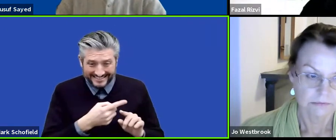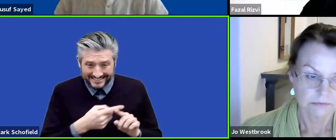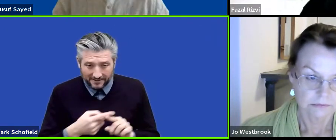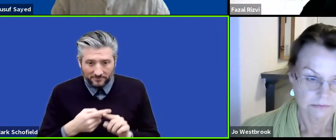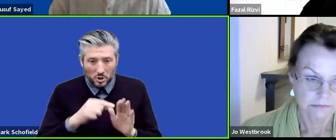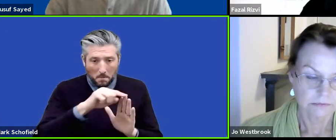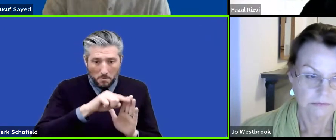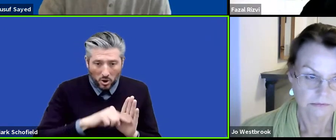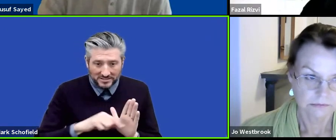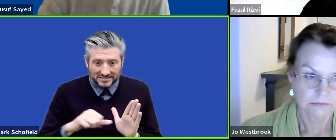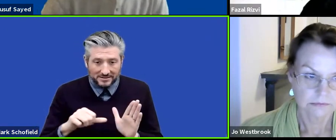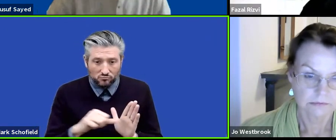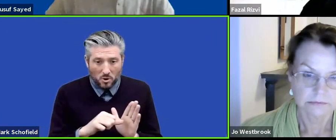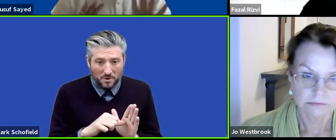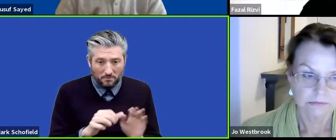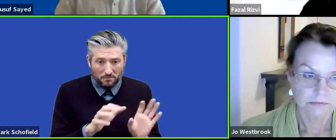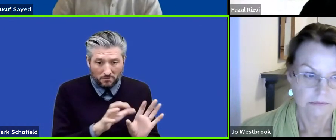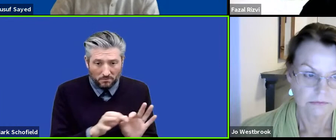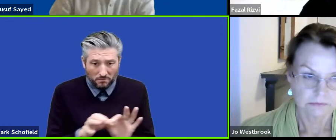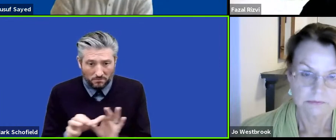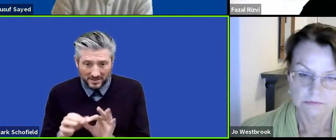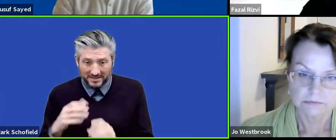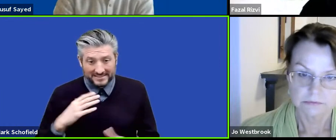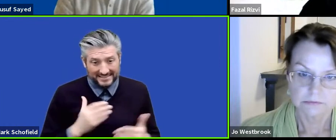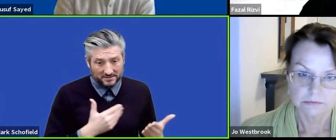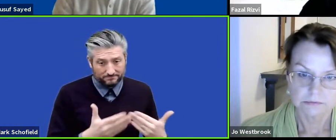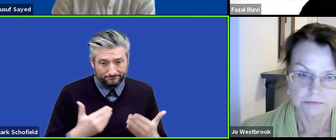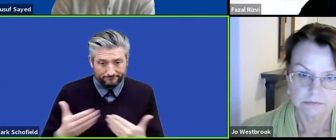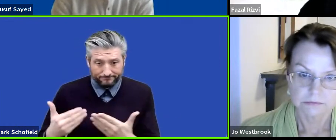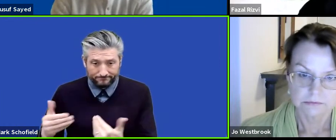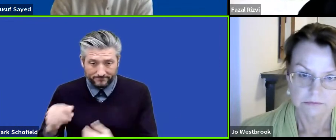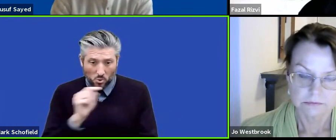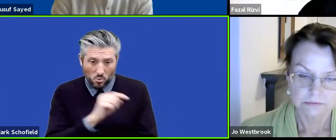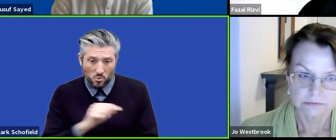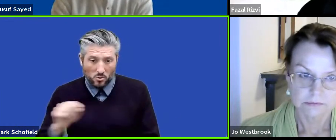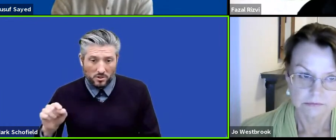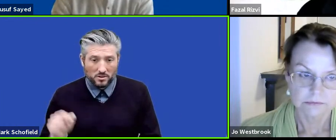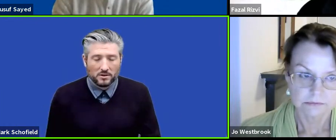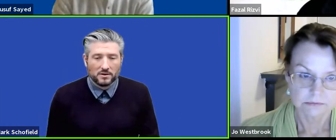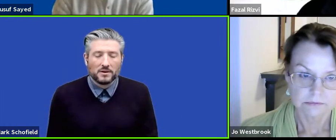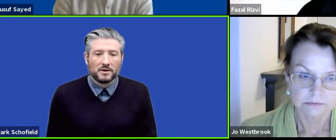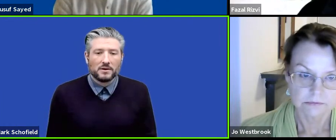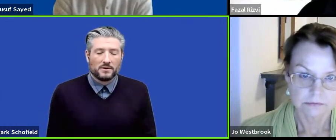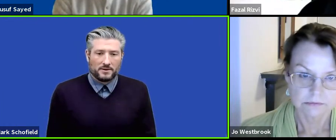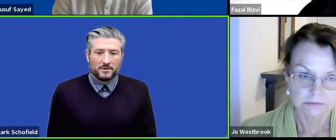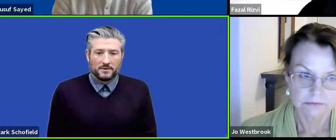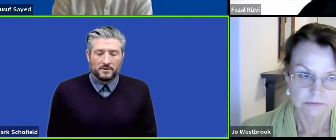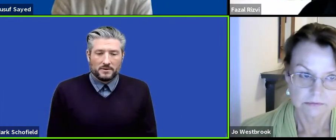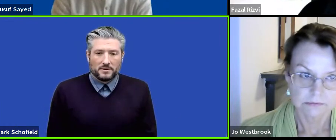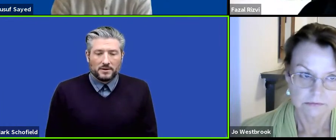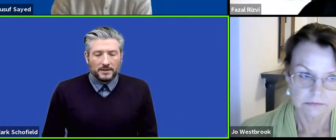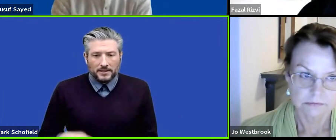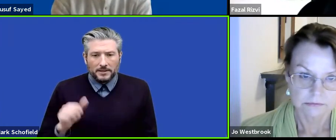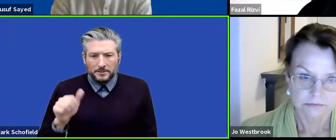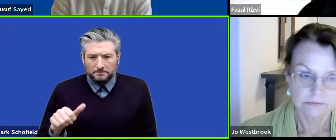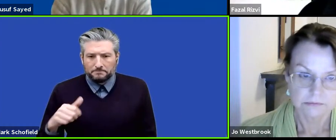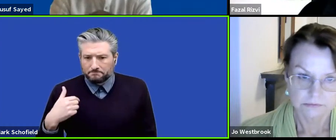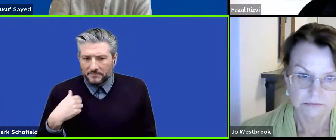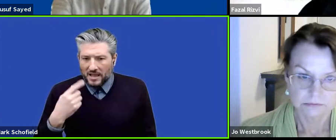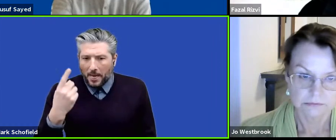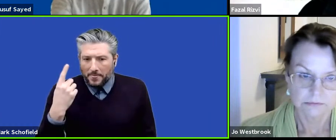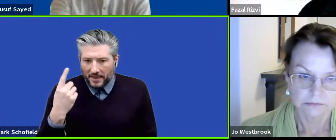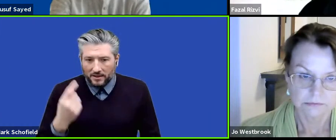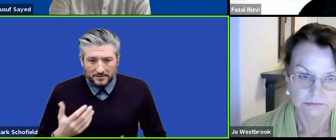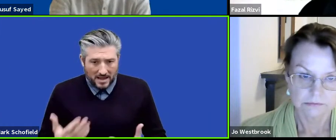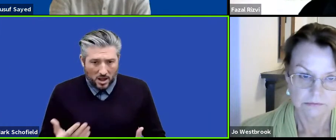addressed, I guess. Okay, I'll pause there, Joe. Okay. I think we do have an opportunity to rethink some of these issues.